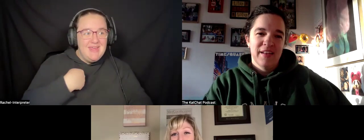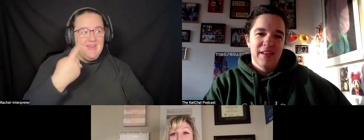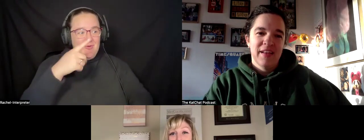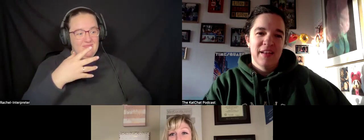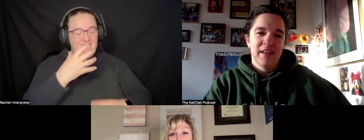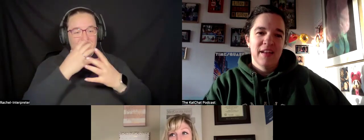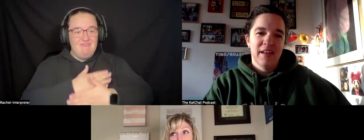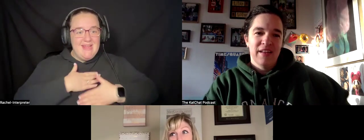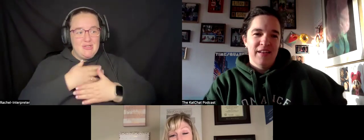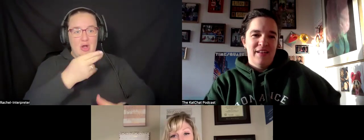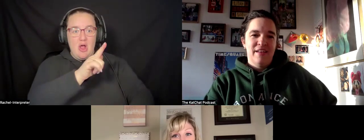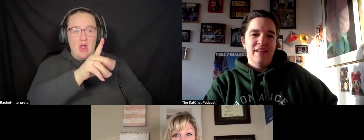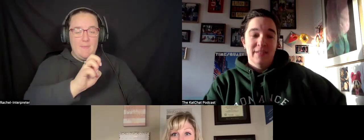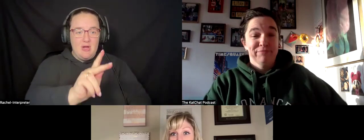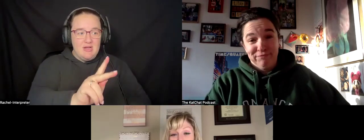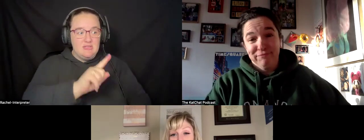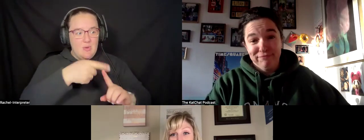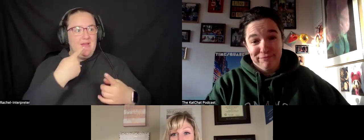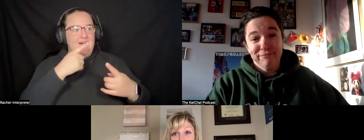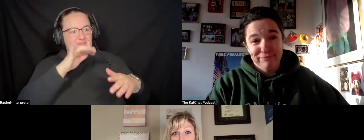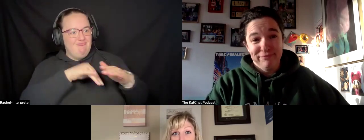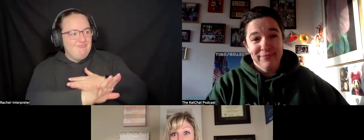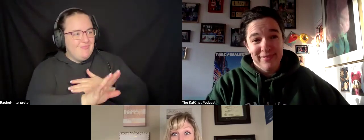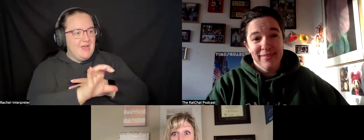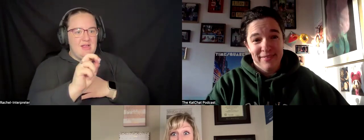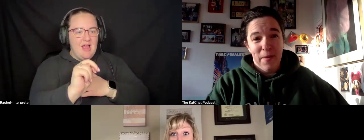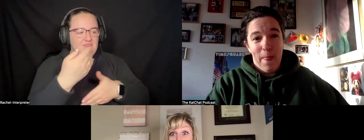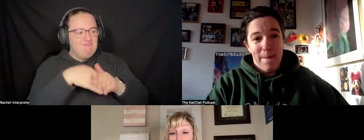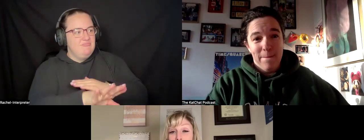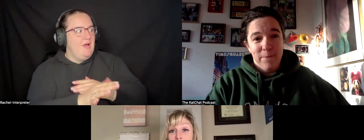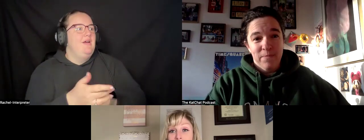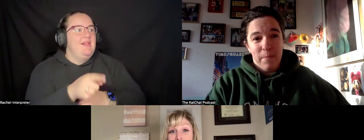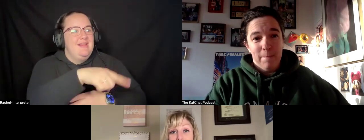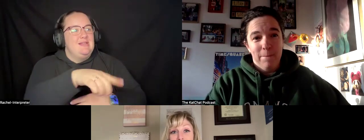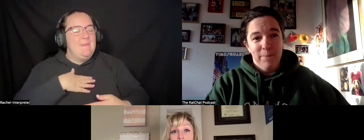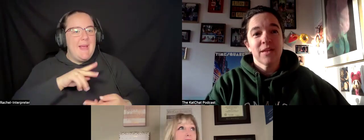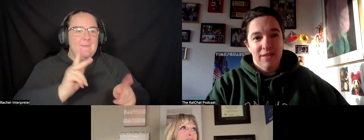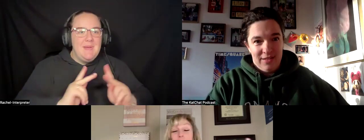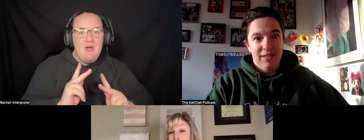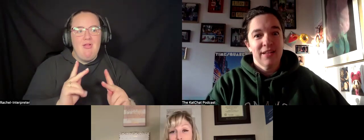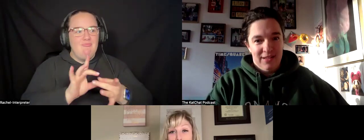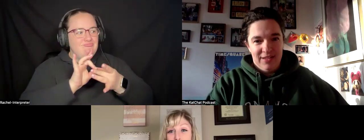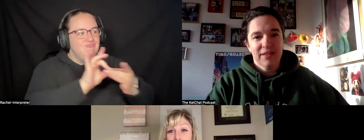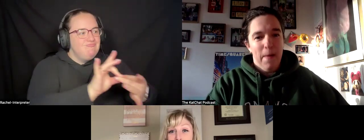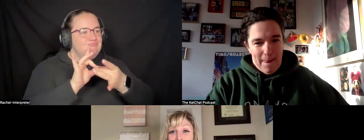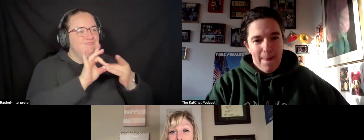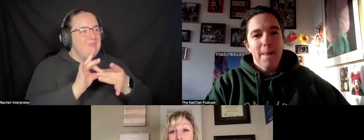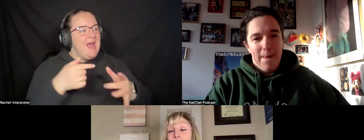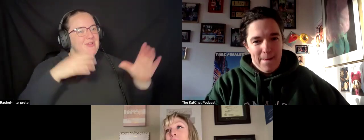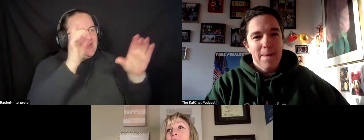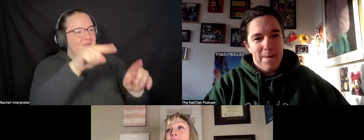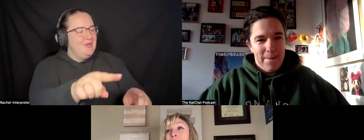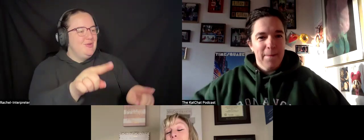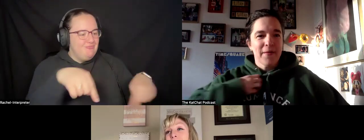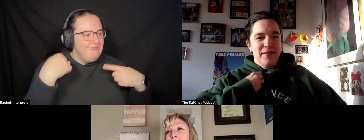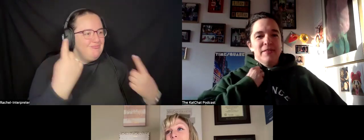so when I finally went to this con, like I just felt like these are my people and like these are the like who I've been looking for my